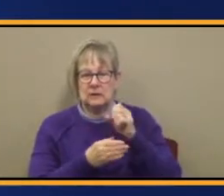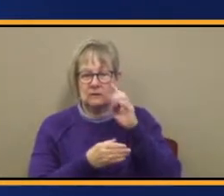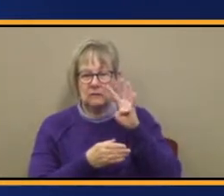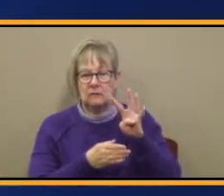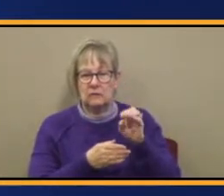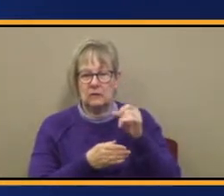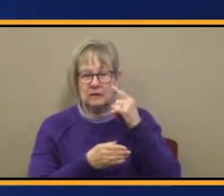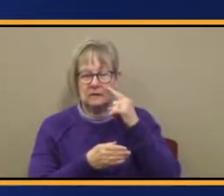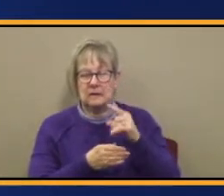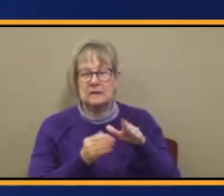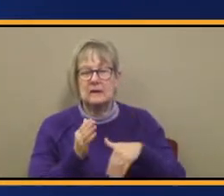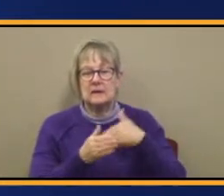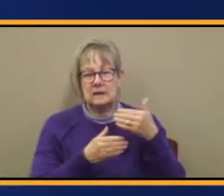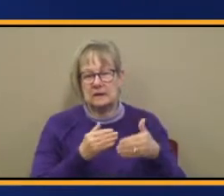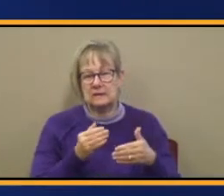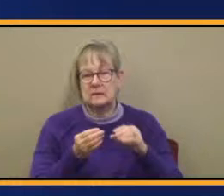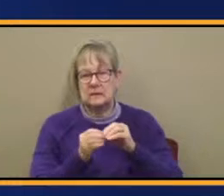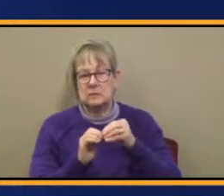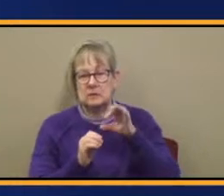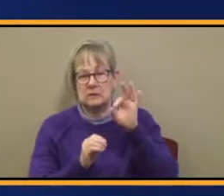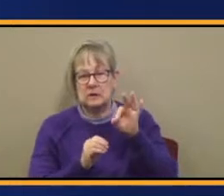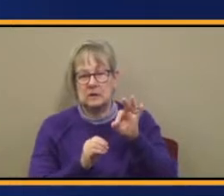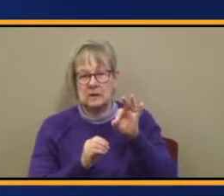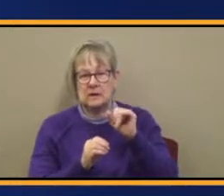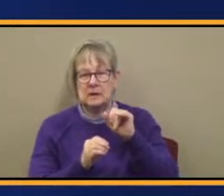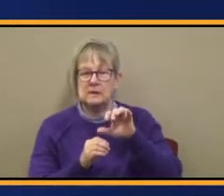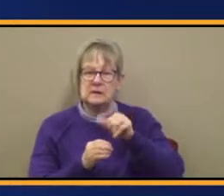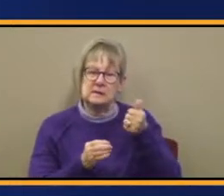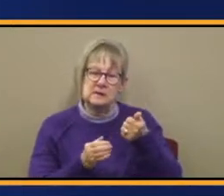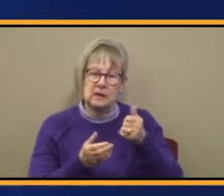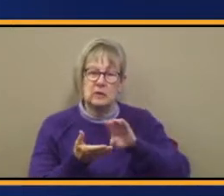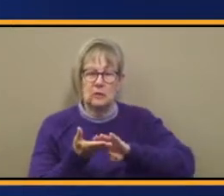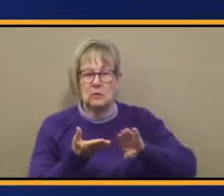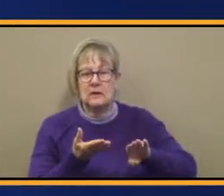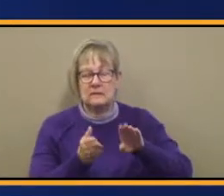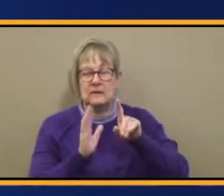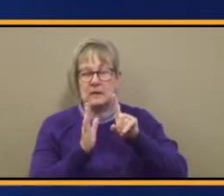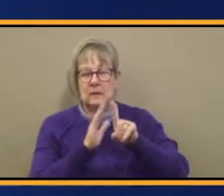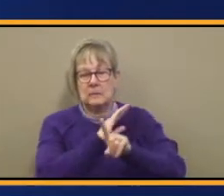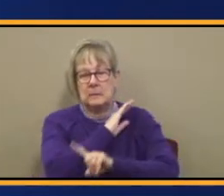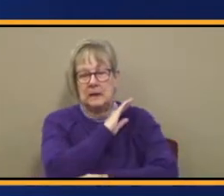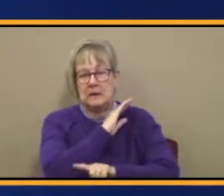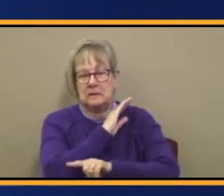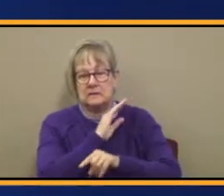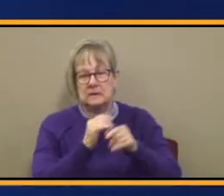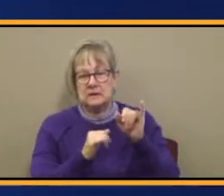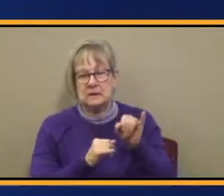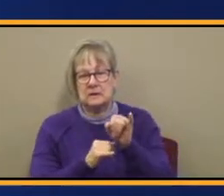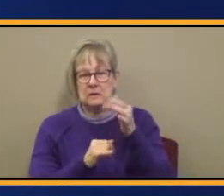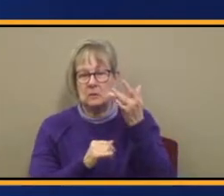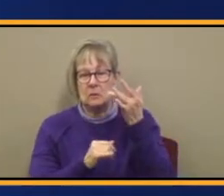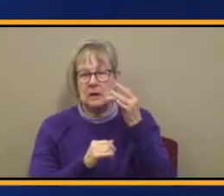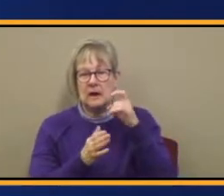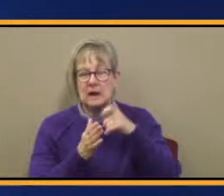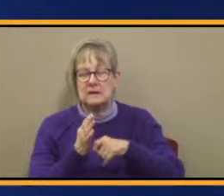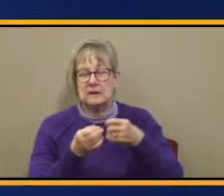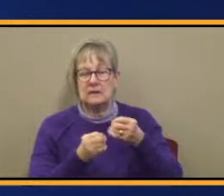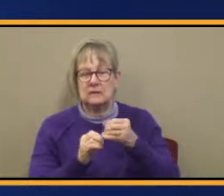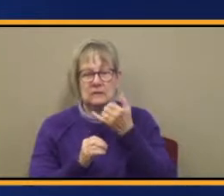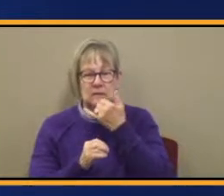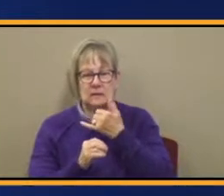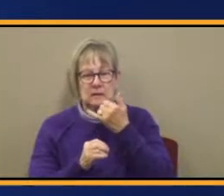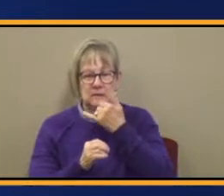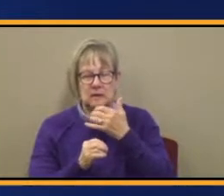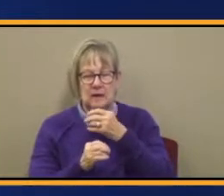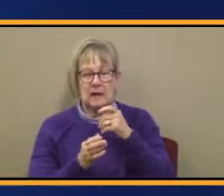$474.40. The next item, number nine, is another waiver of penalty and interest, and it's also due to tax office error, and